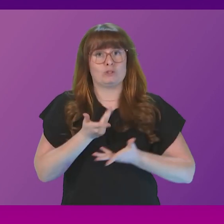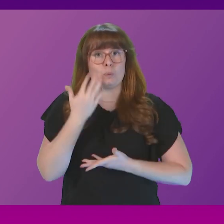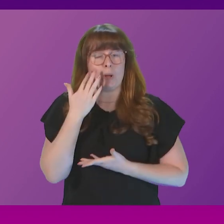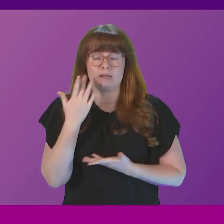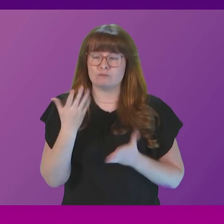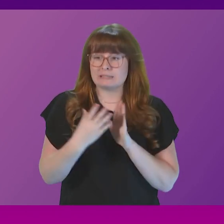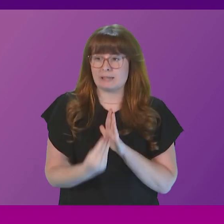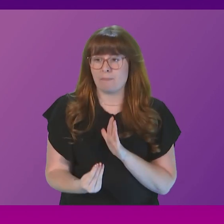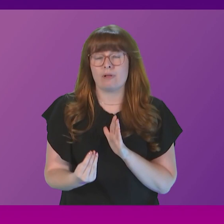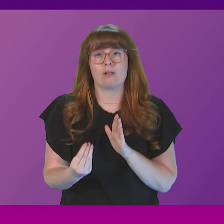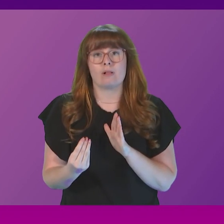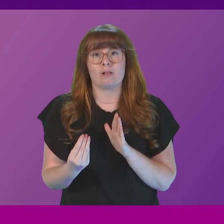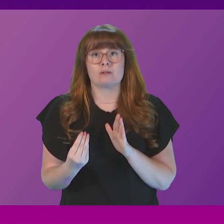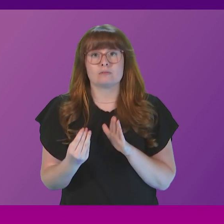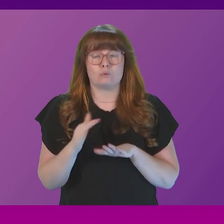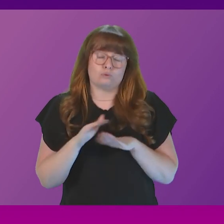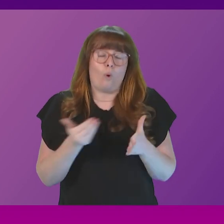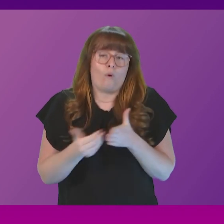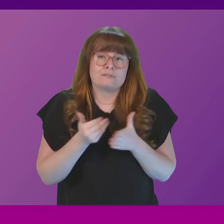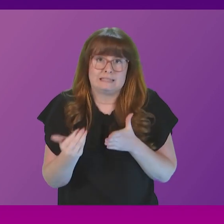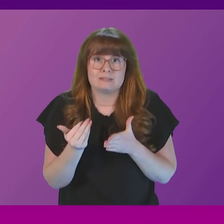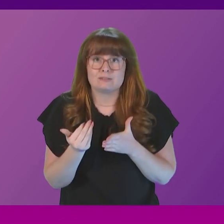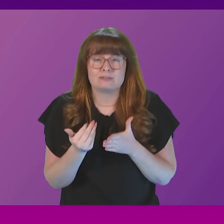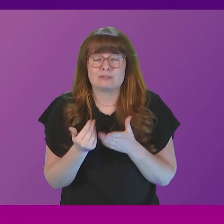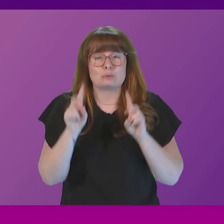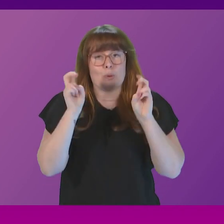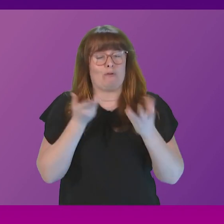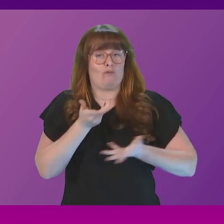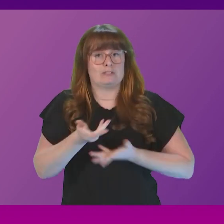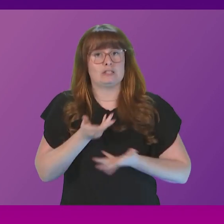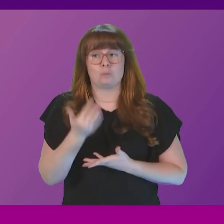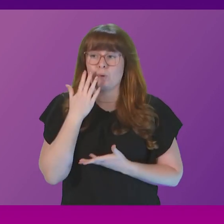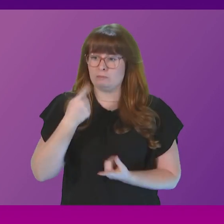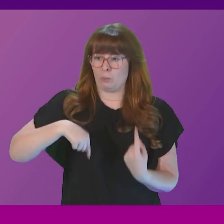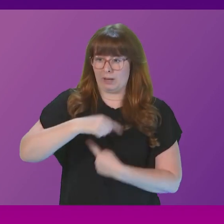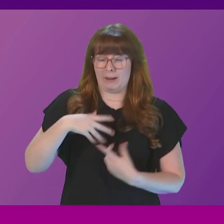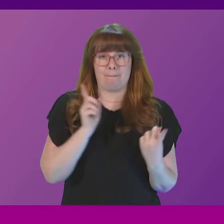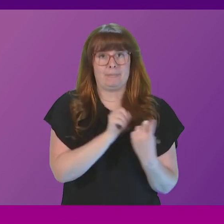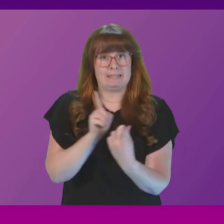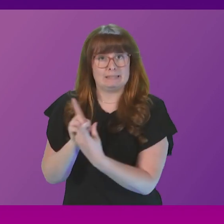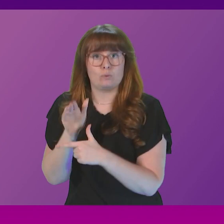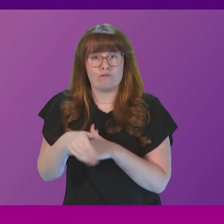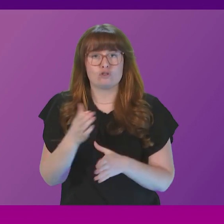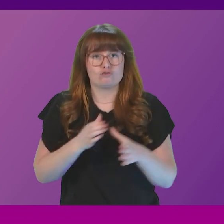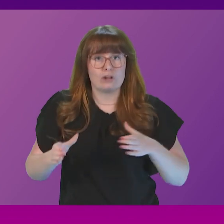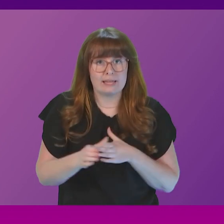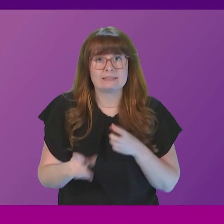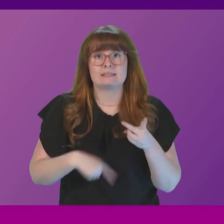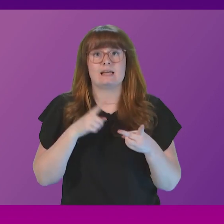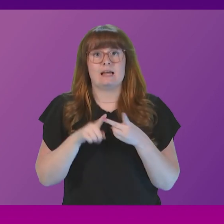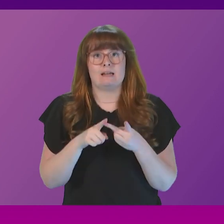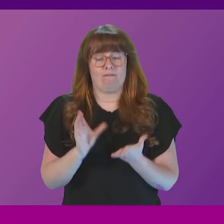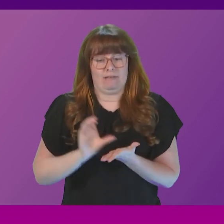for example, or not often a topic of conversation when we are having meetings around trade and